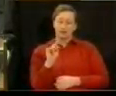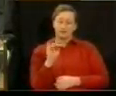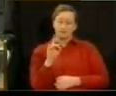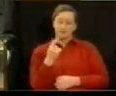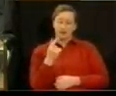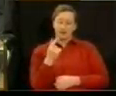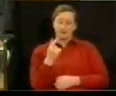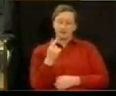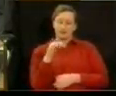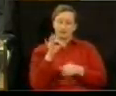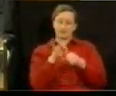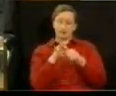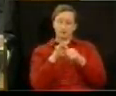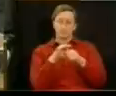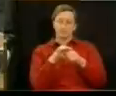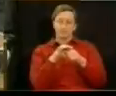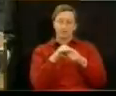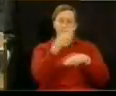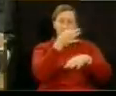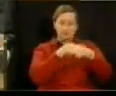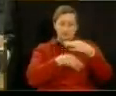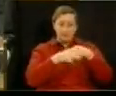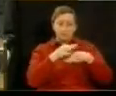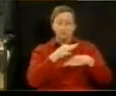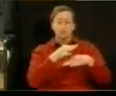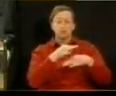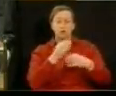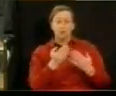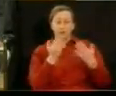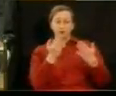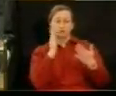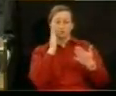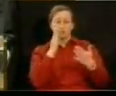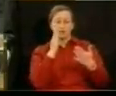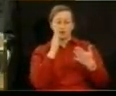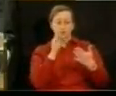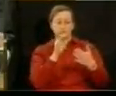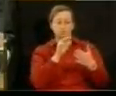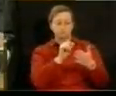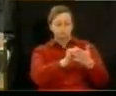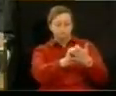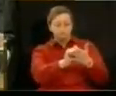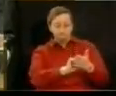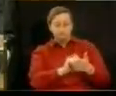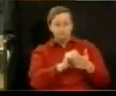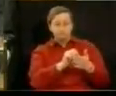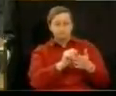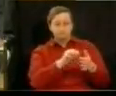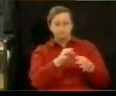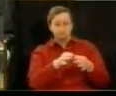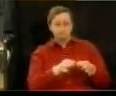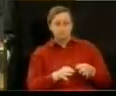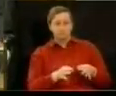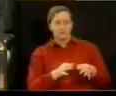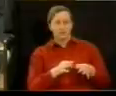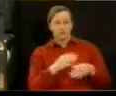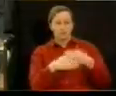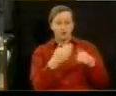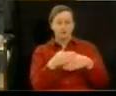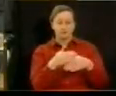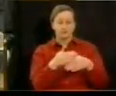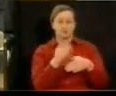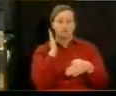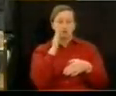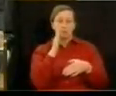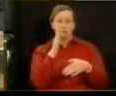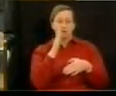This substitute motion would spell out a process that would lead to an appointment by this